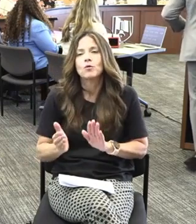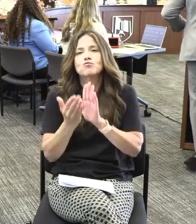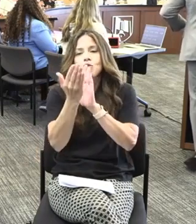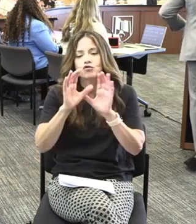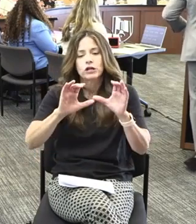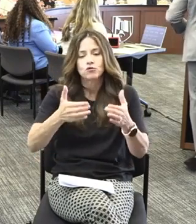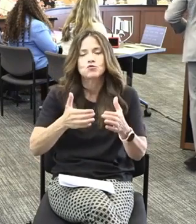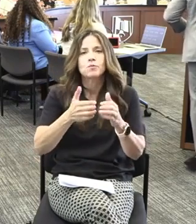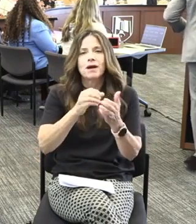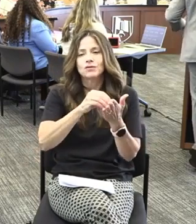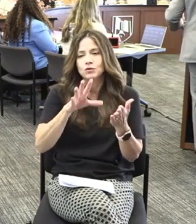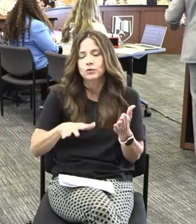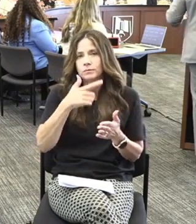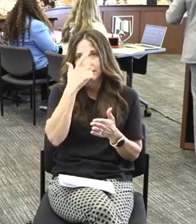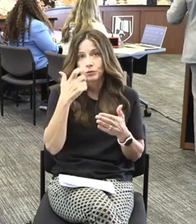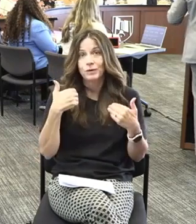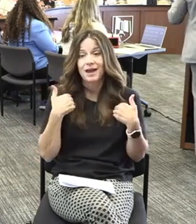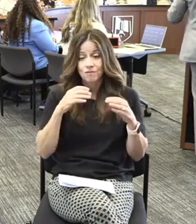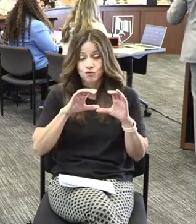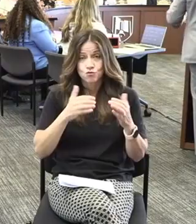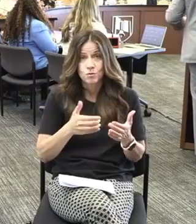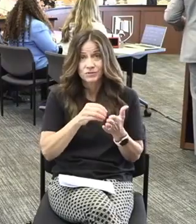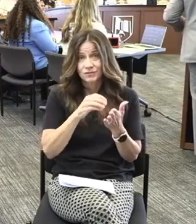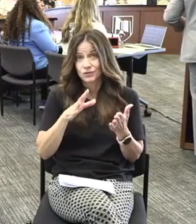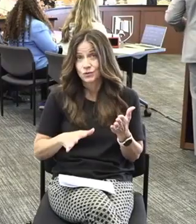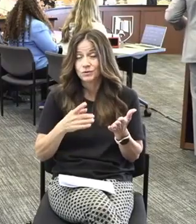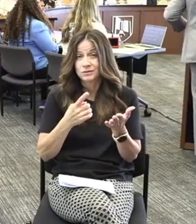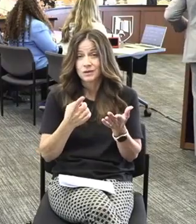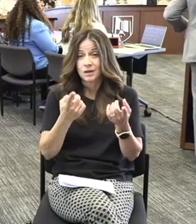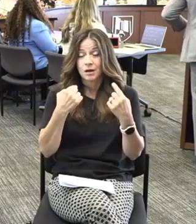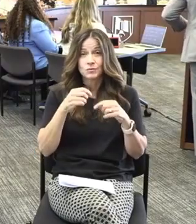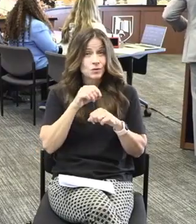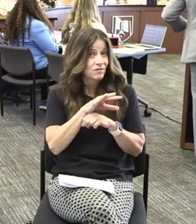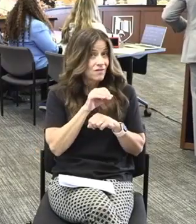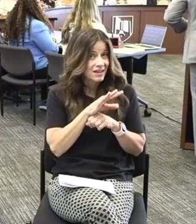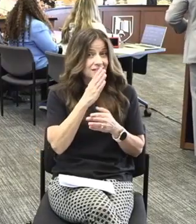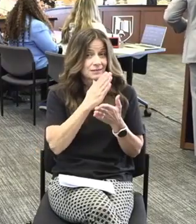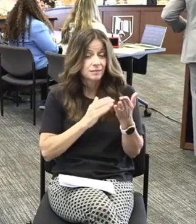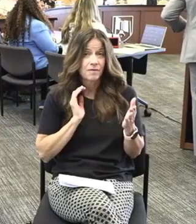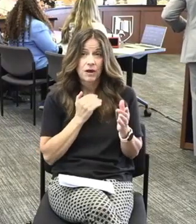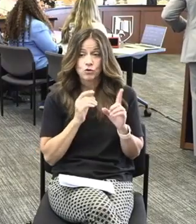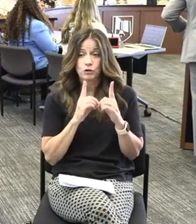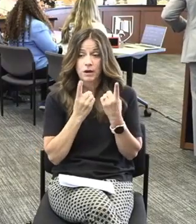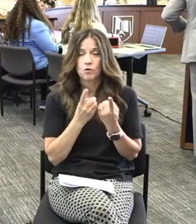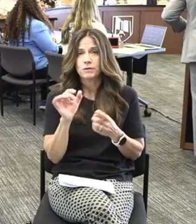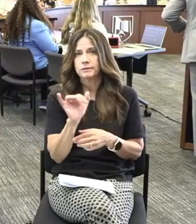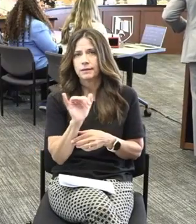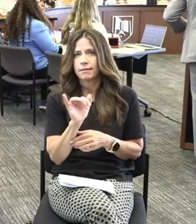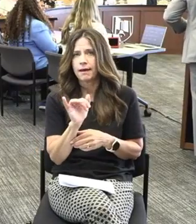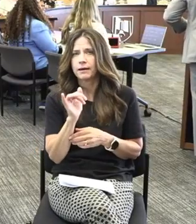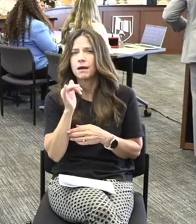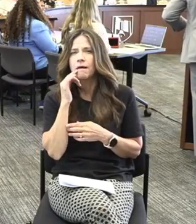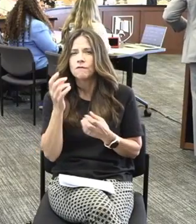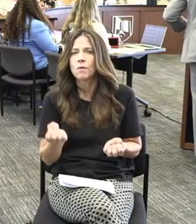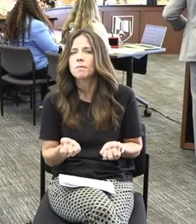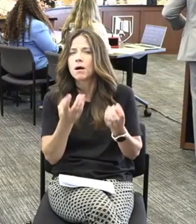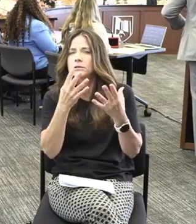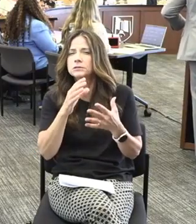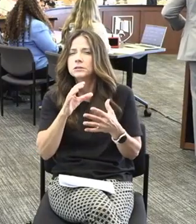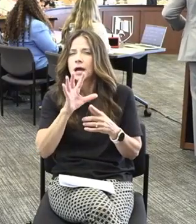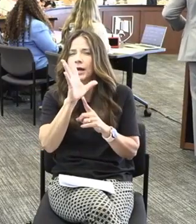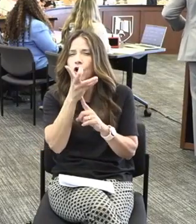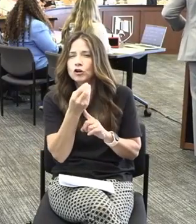students, because we do bring groups of students to advising sessions. Some of our departments, like the Center for Multicultural Access and Success,